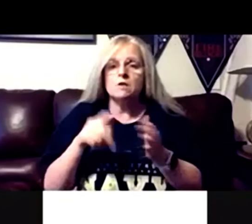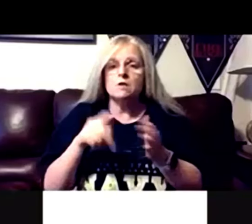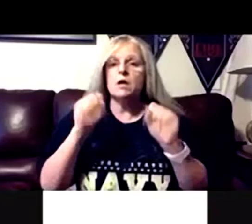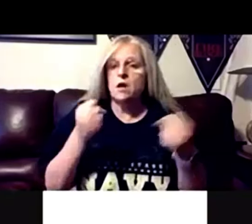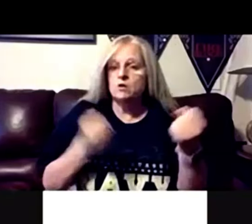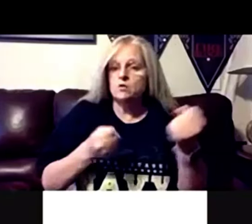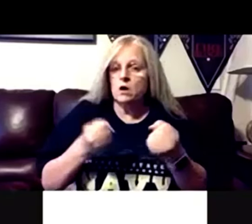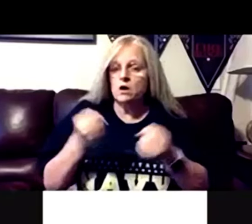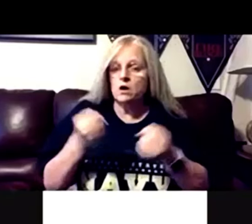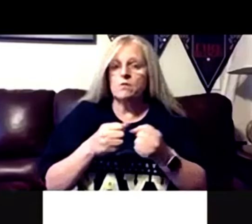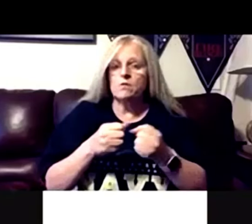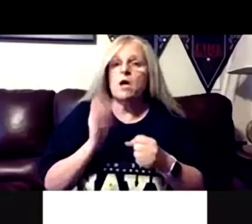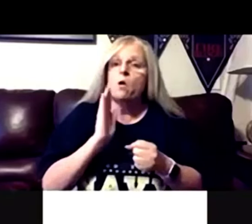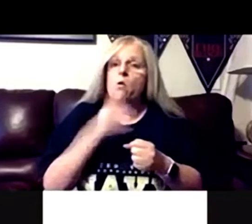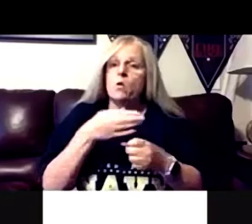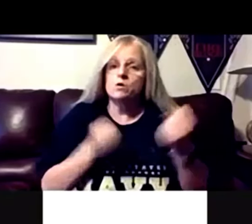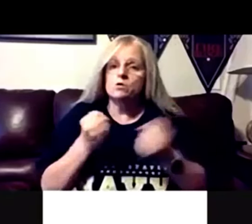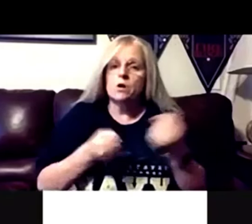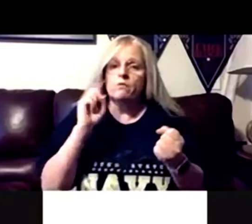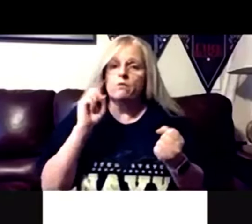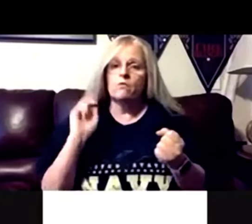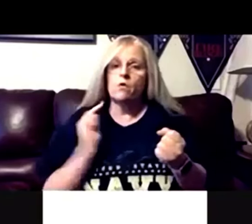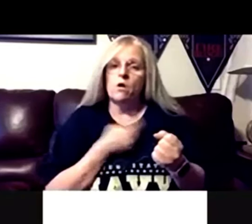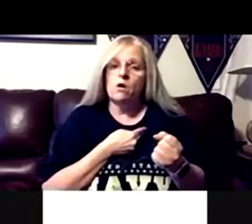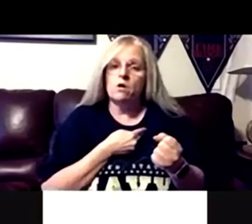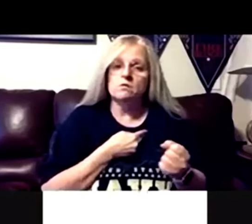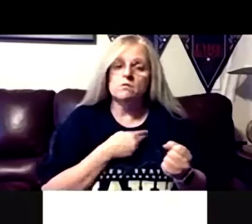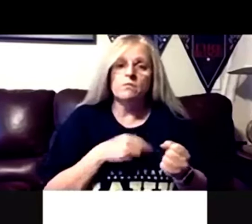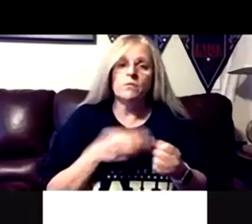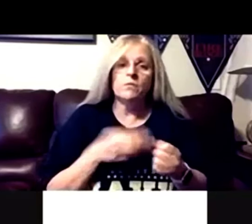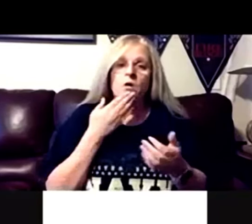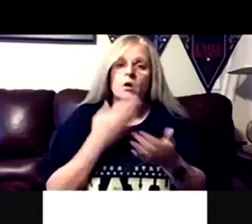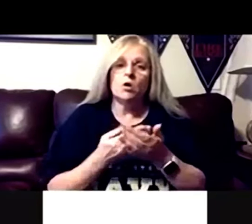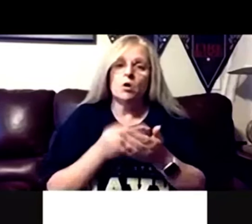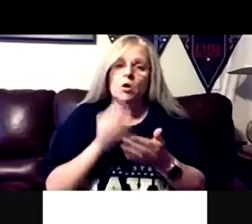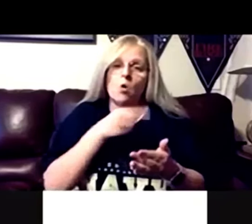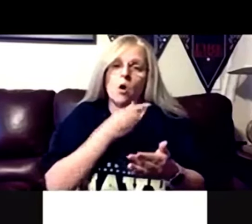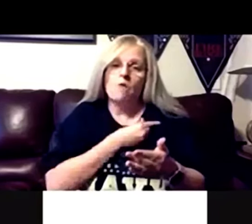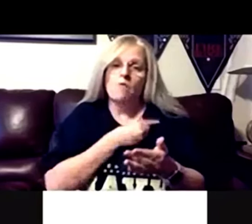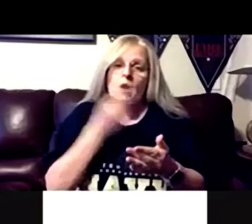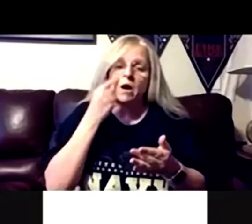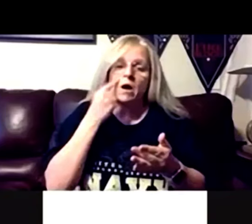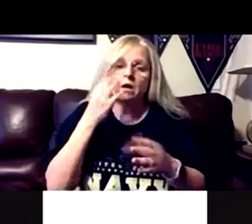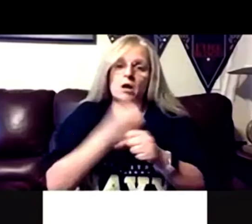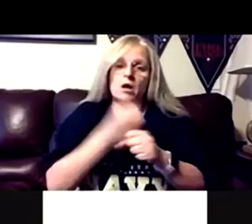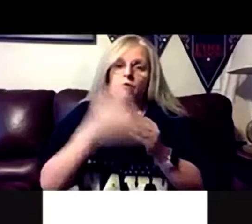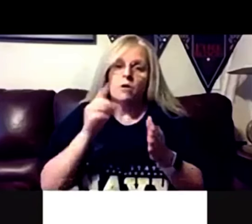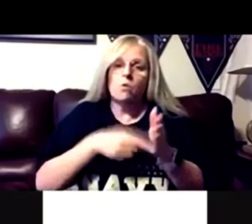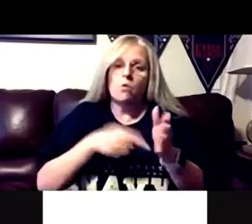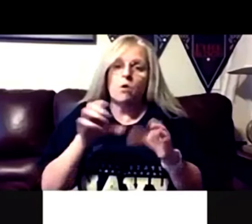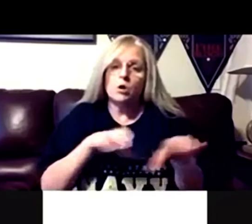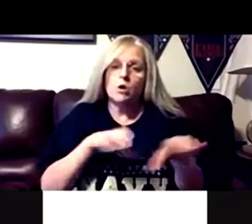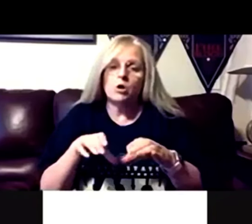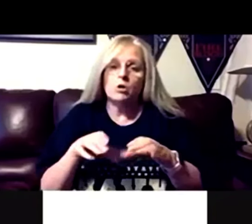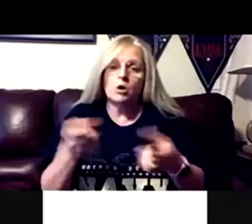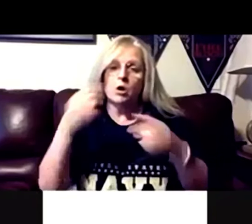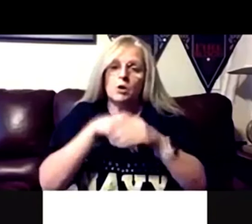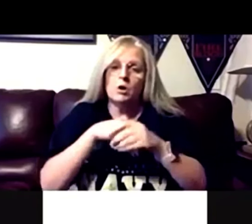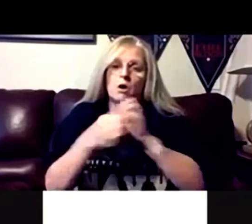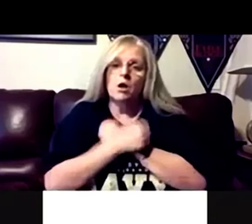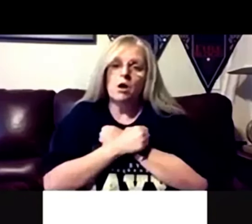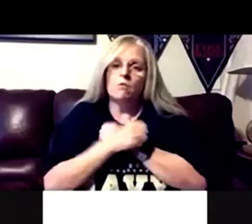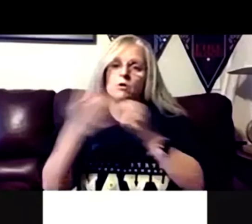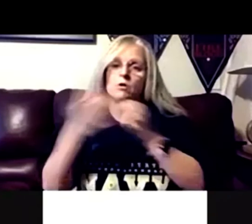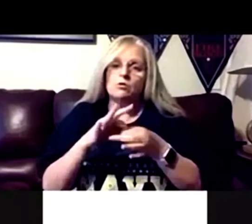drive and will drive for us. Good qualified eyes getting in front of what we do. They're going to come in, love it,